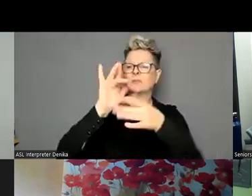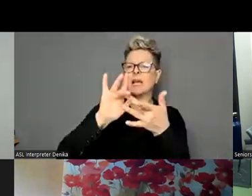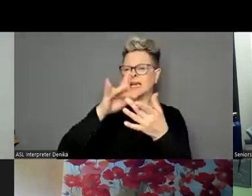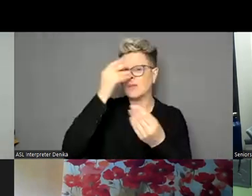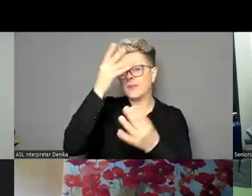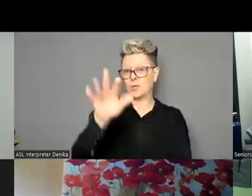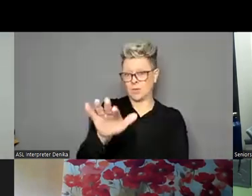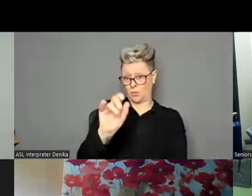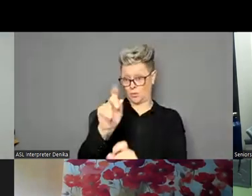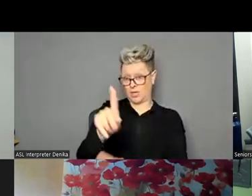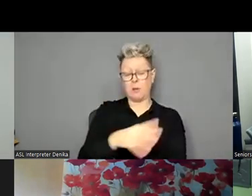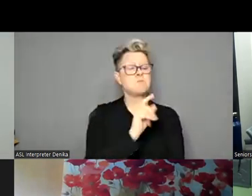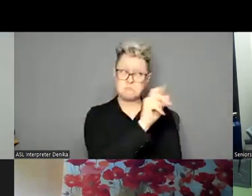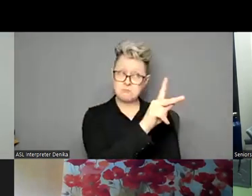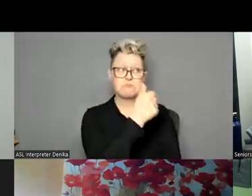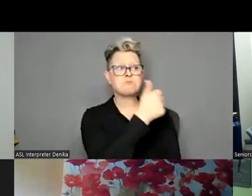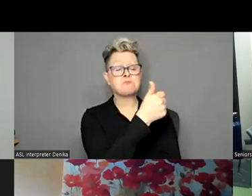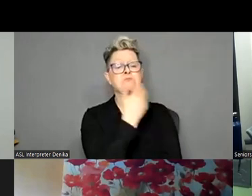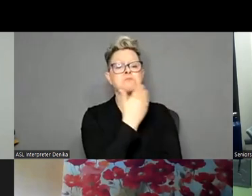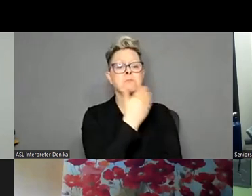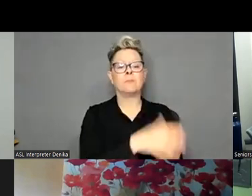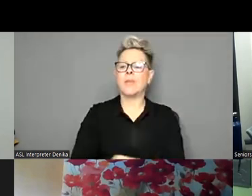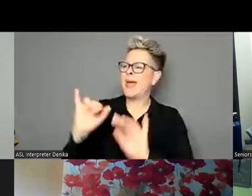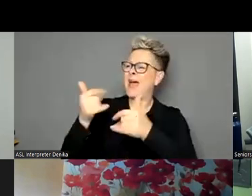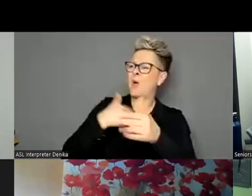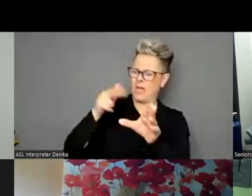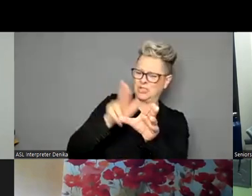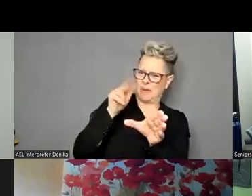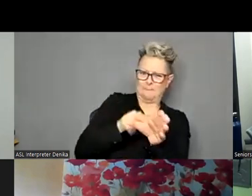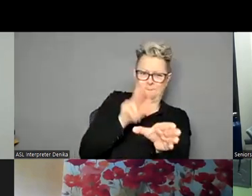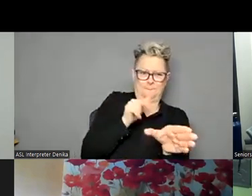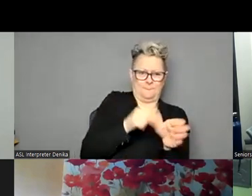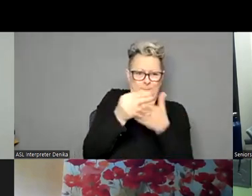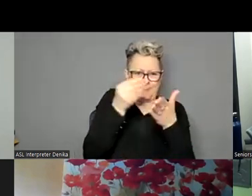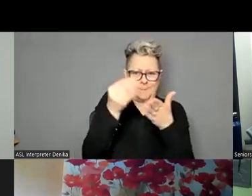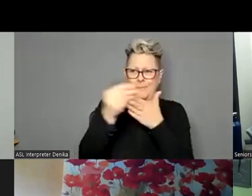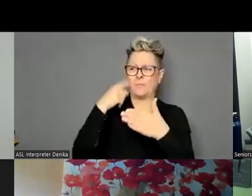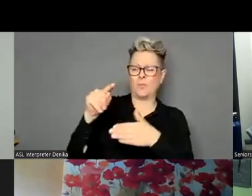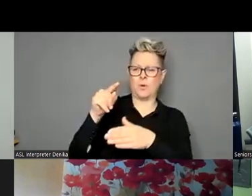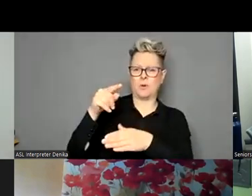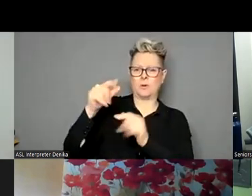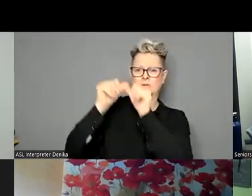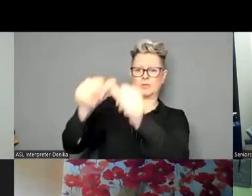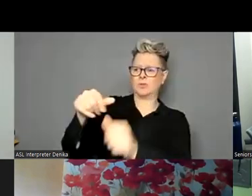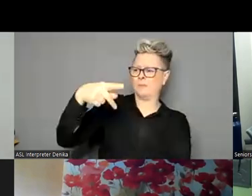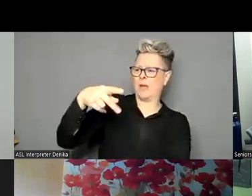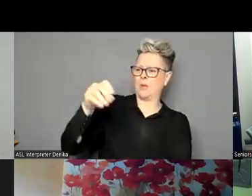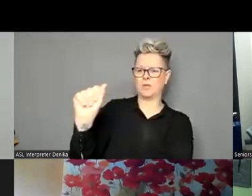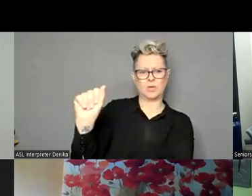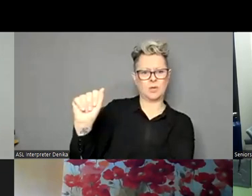there as well. Yeah. Okay, how do I shop for an enduring power of attorney as my trusted power of attorney passed 3 months